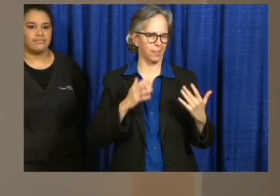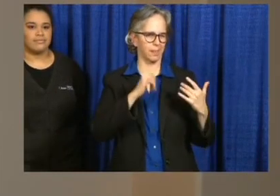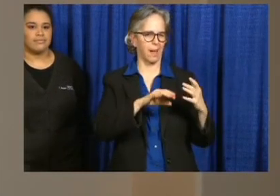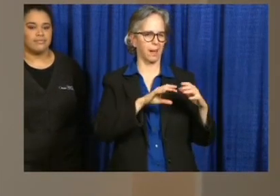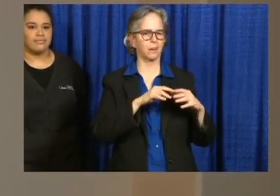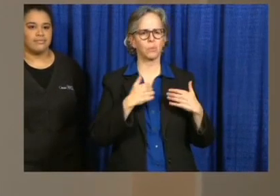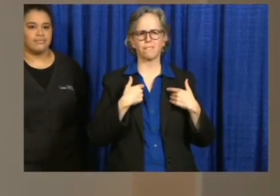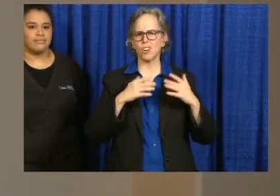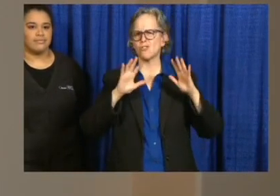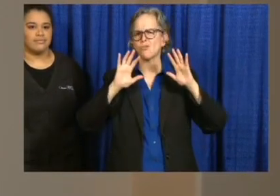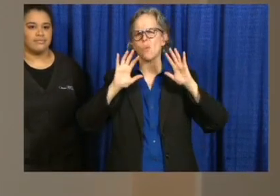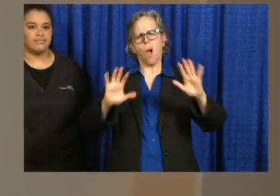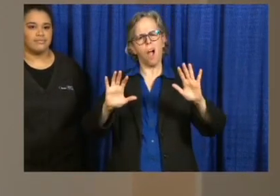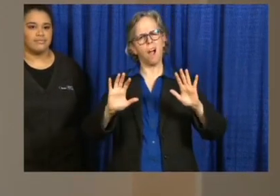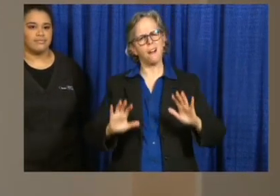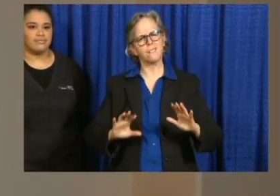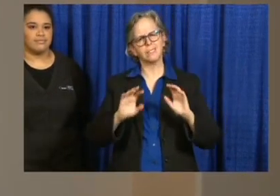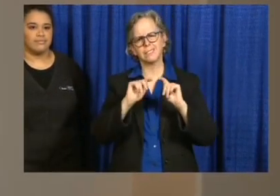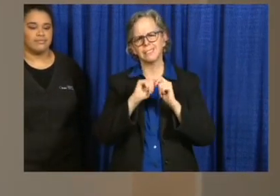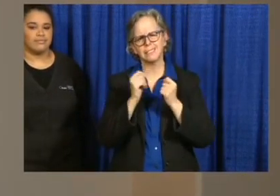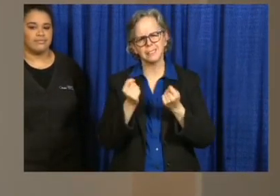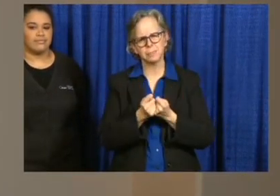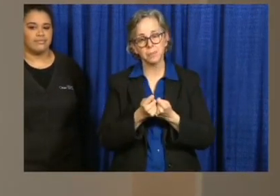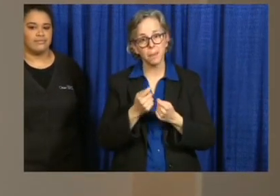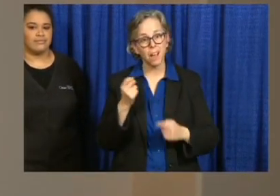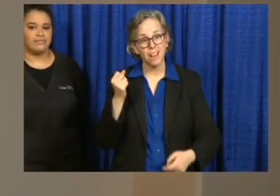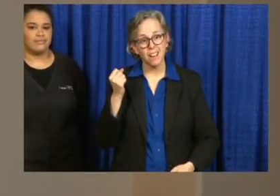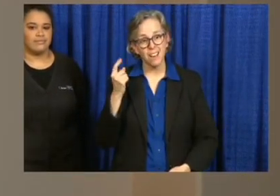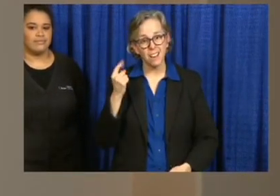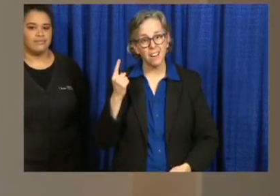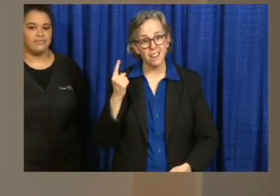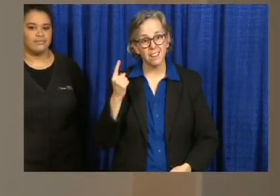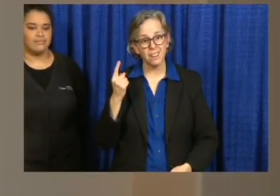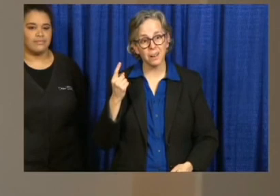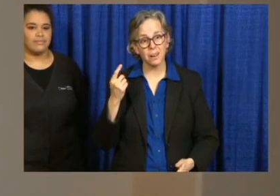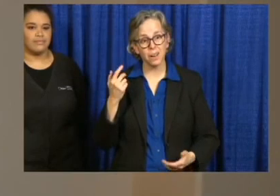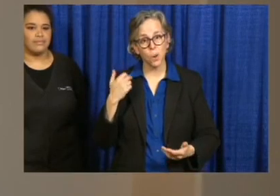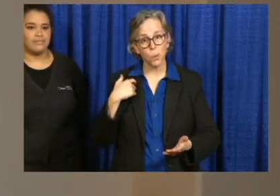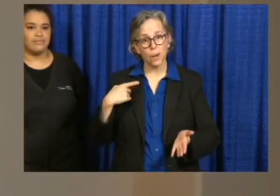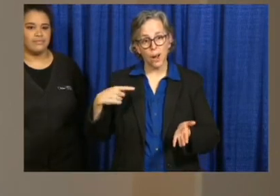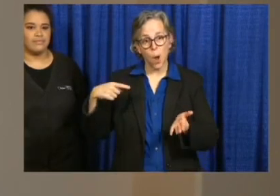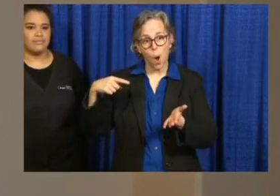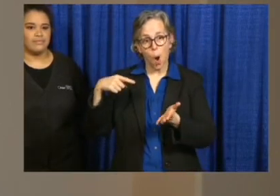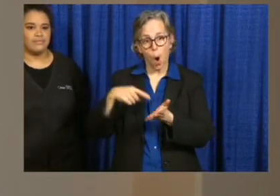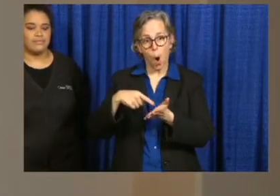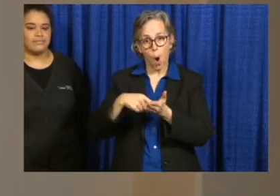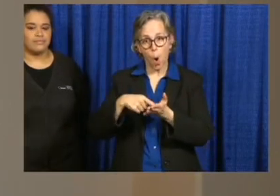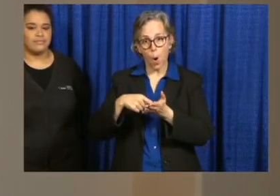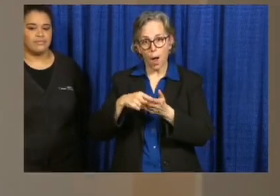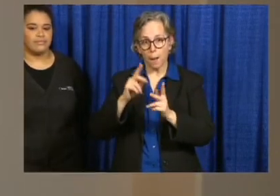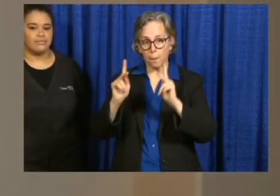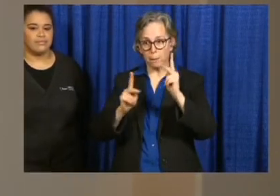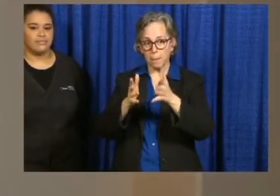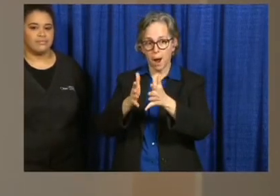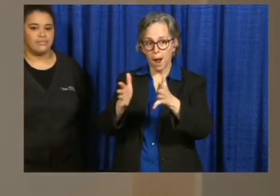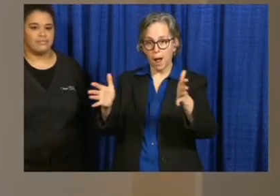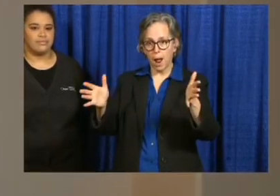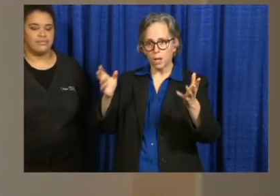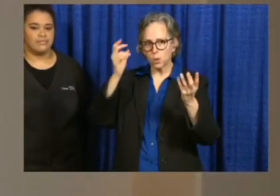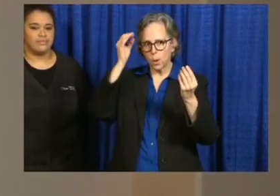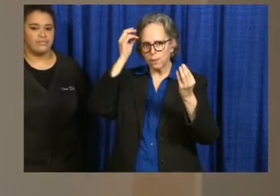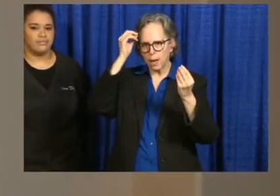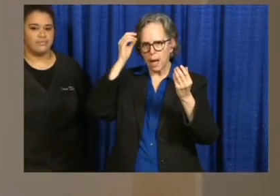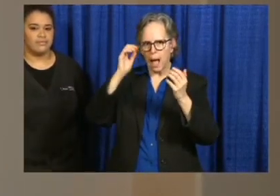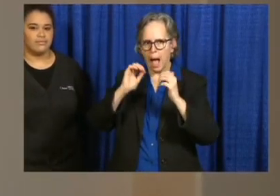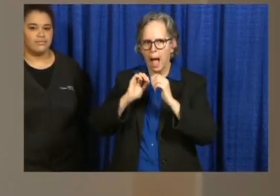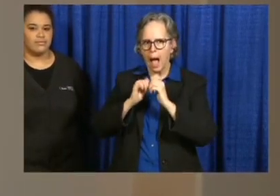no doubt that we owe it to the public, and we, frankly, as an entire nation, to look at how this whole situation was handled